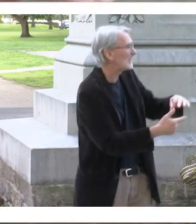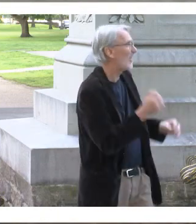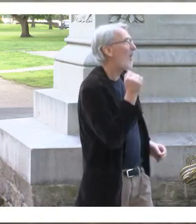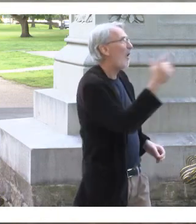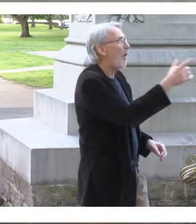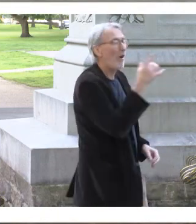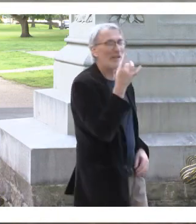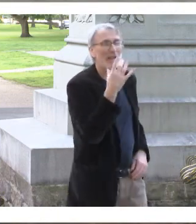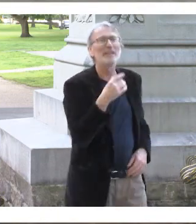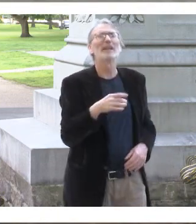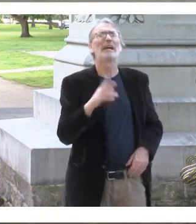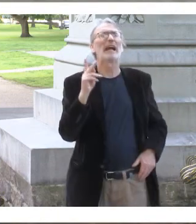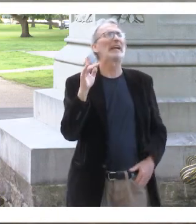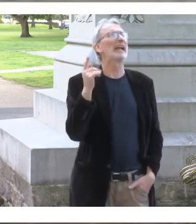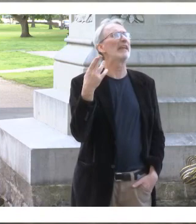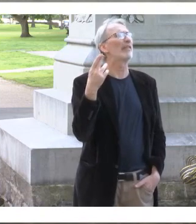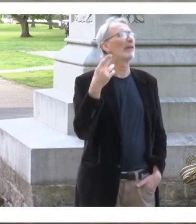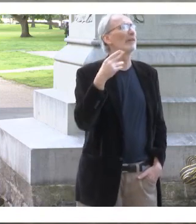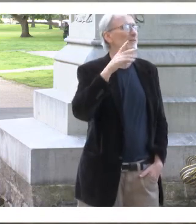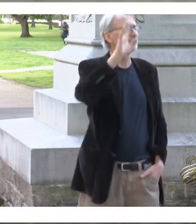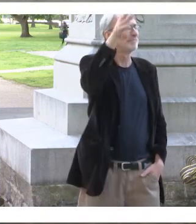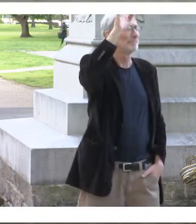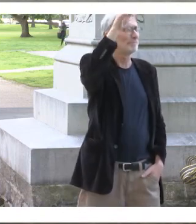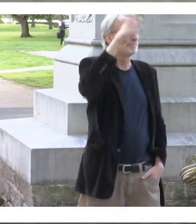each light pole. So Keith, where are you at?